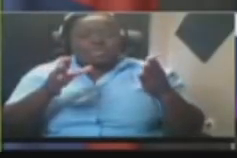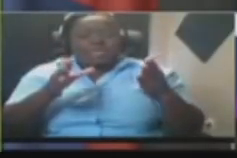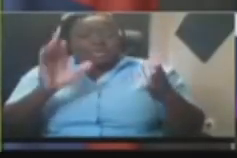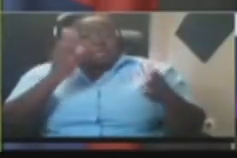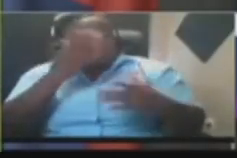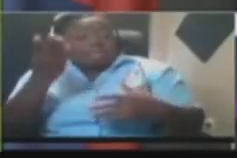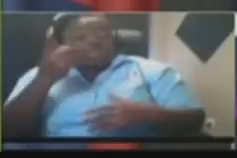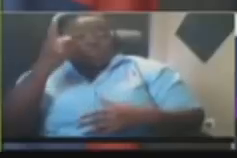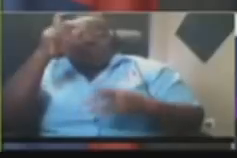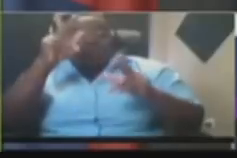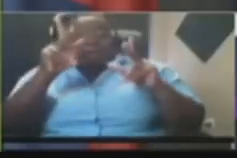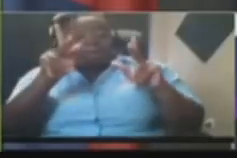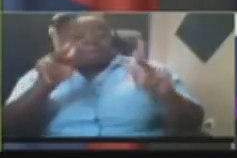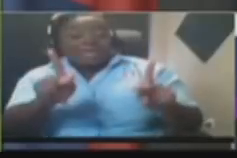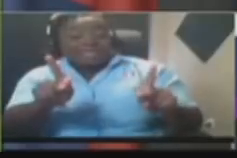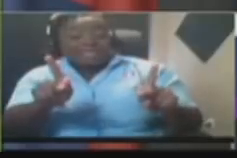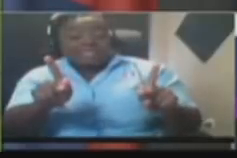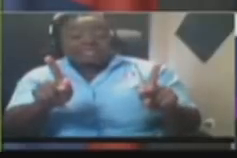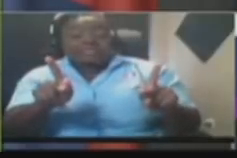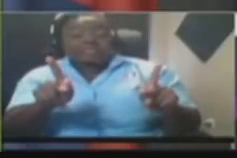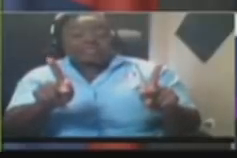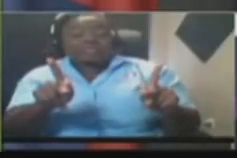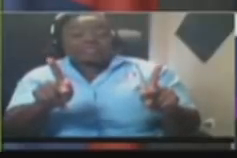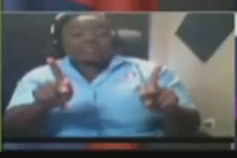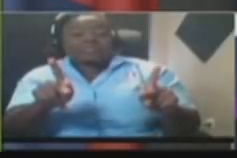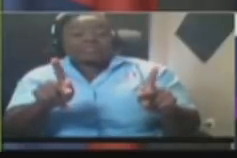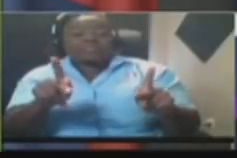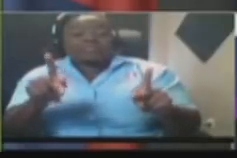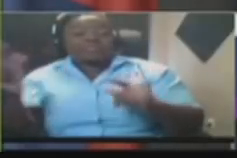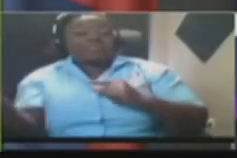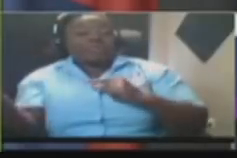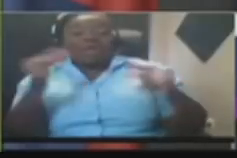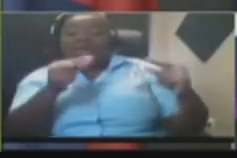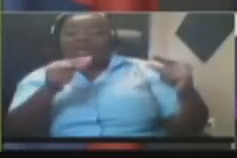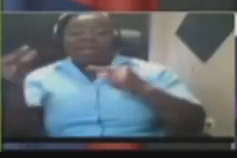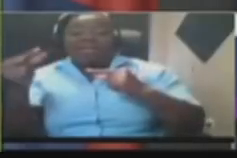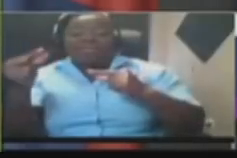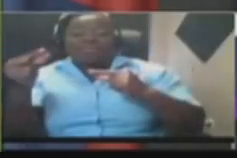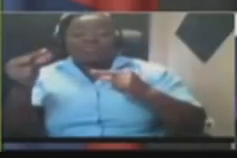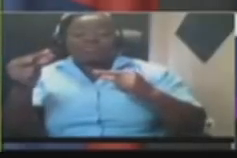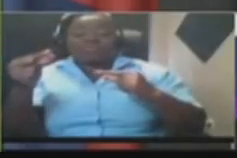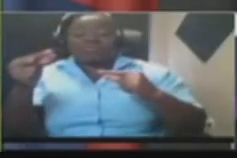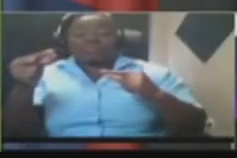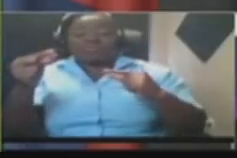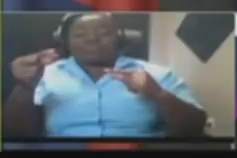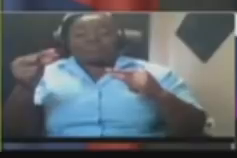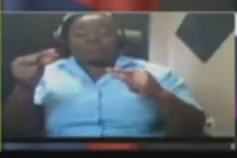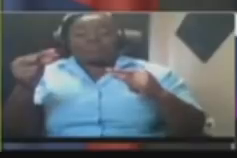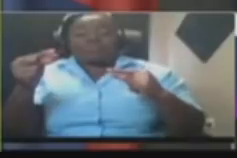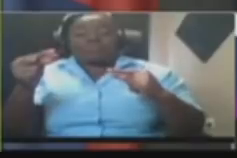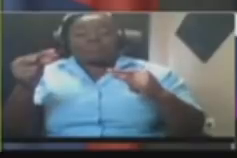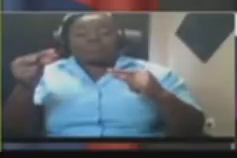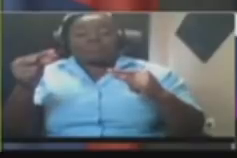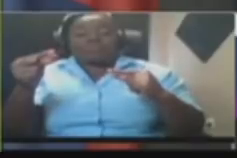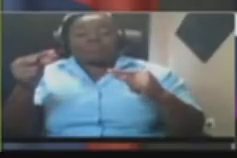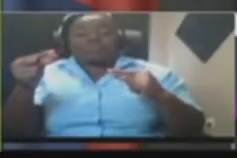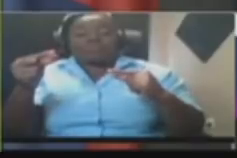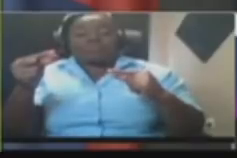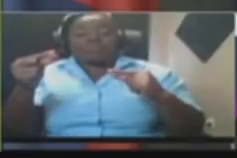one legal luminary, who even argued that the public health